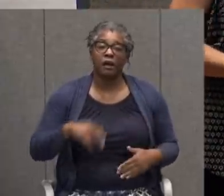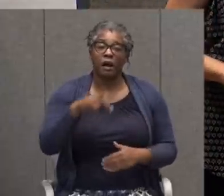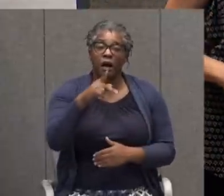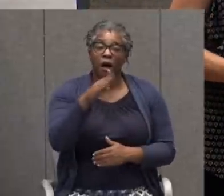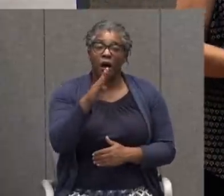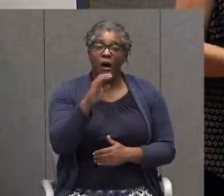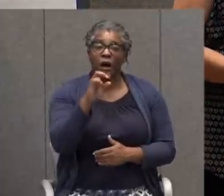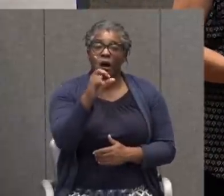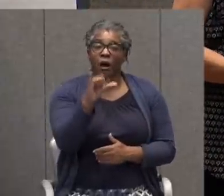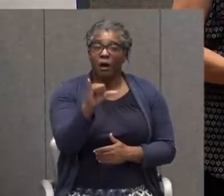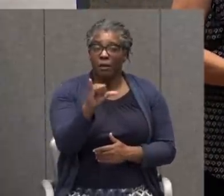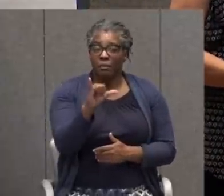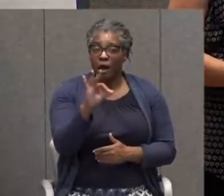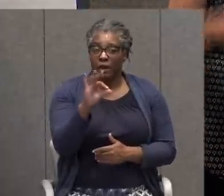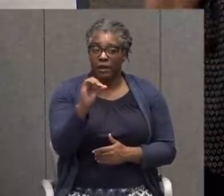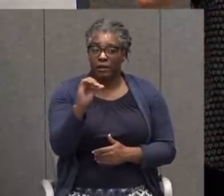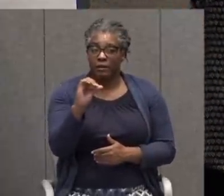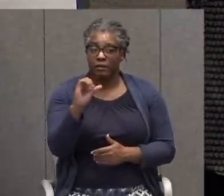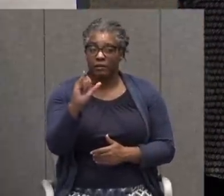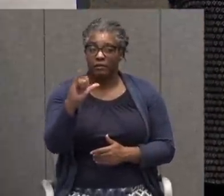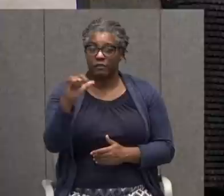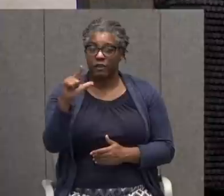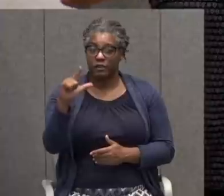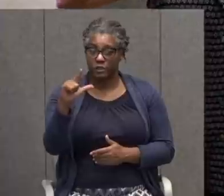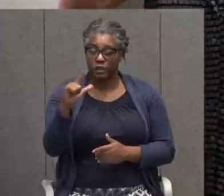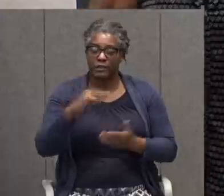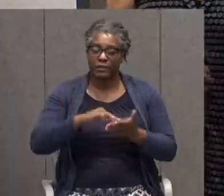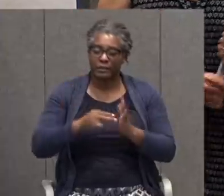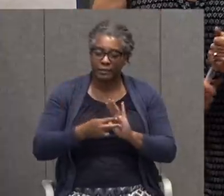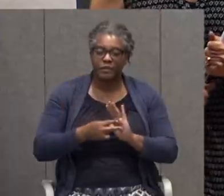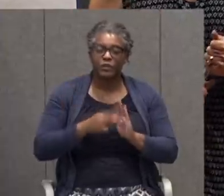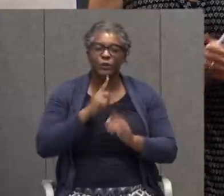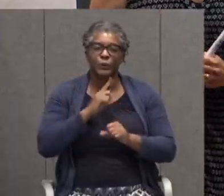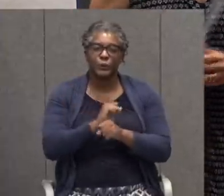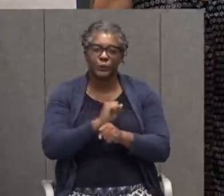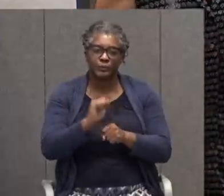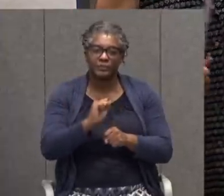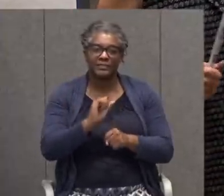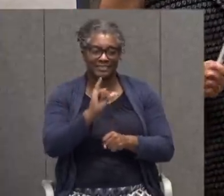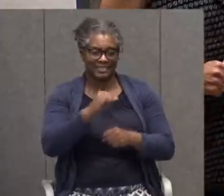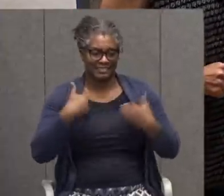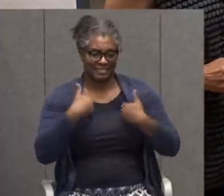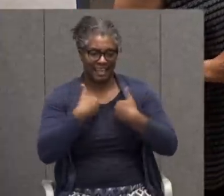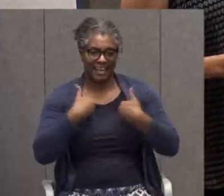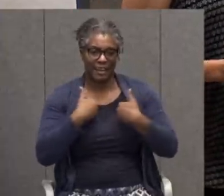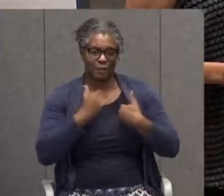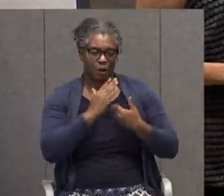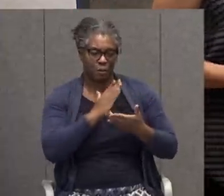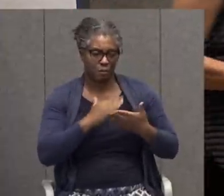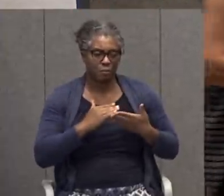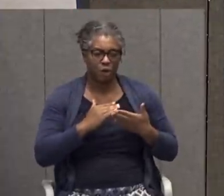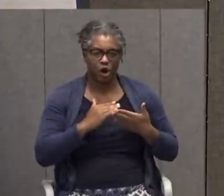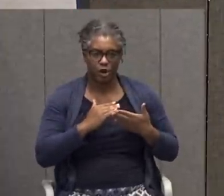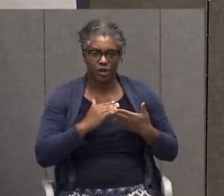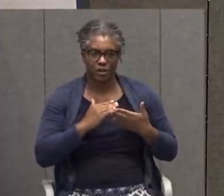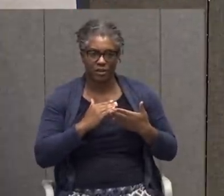leg or it could be an arm bone. Maybe it's the skull. So all of those things can be